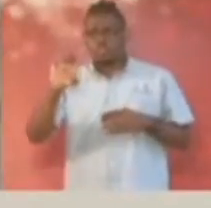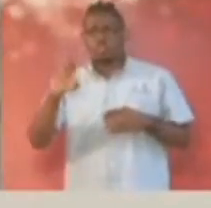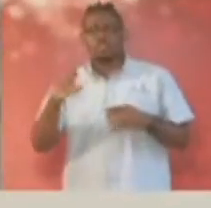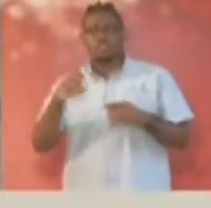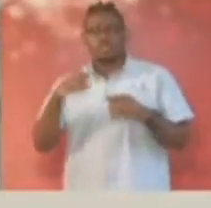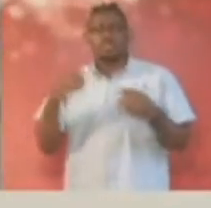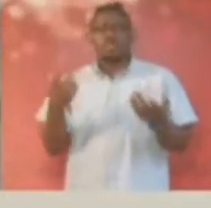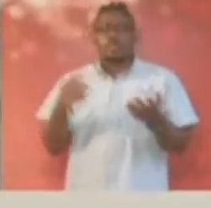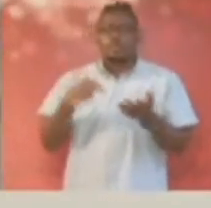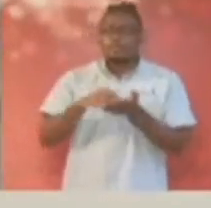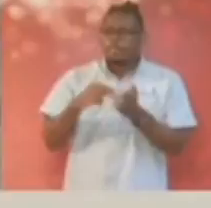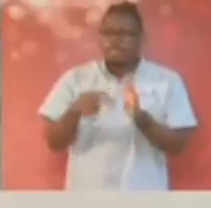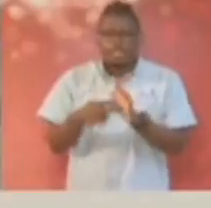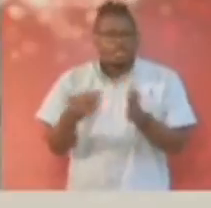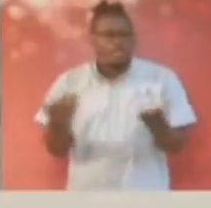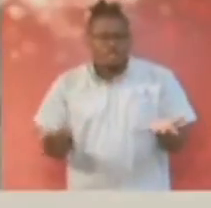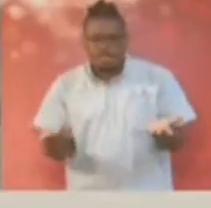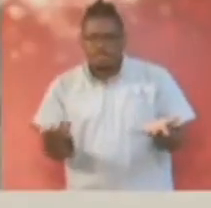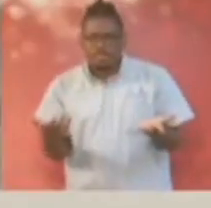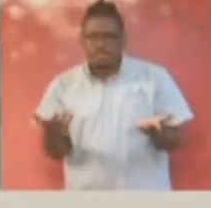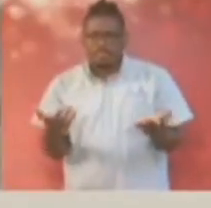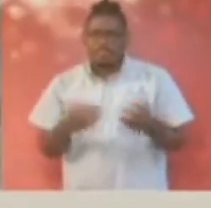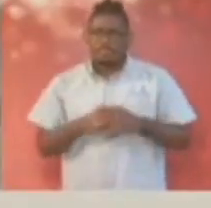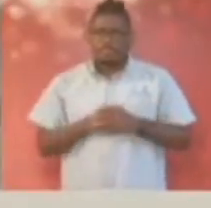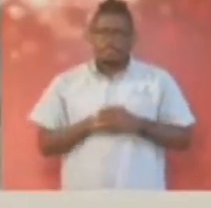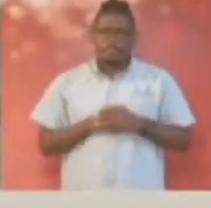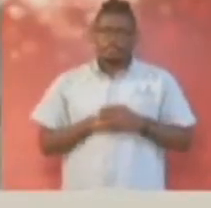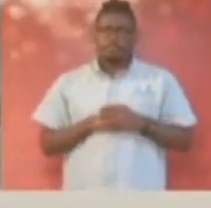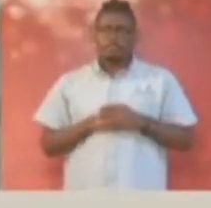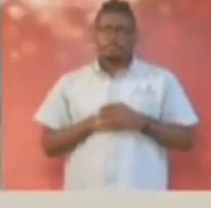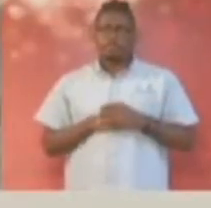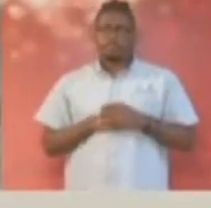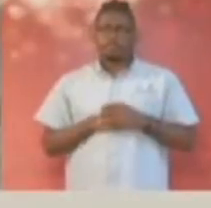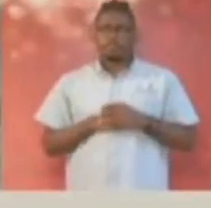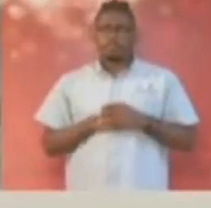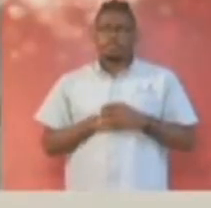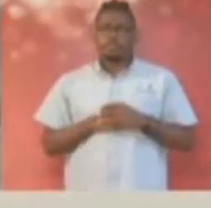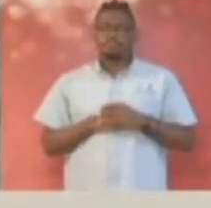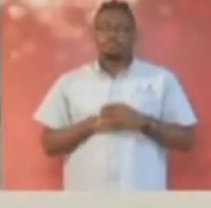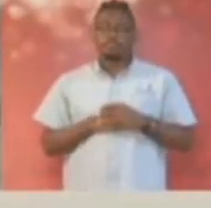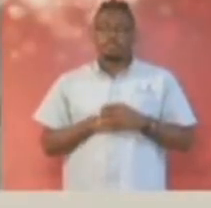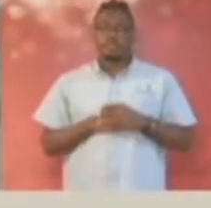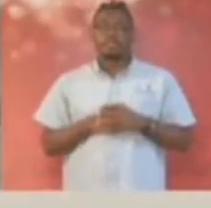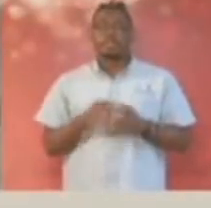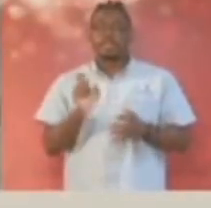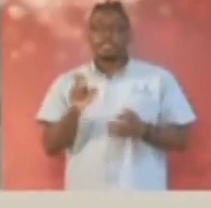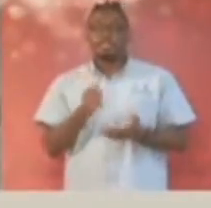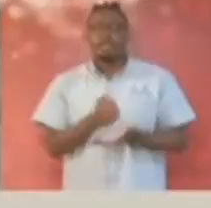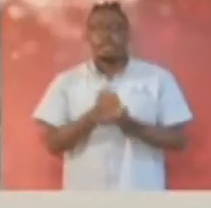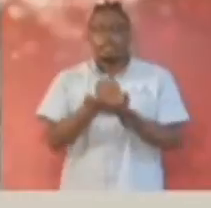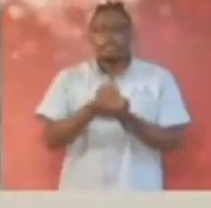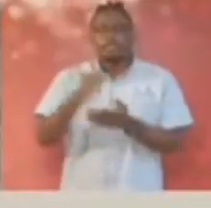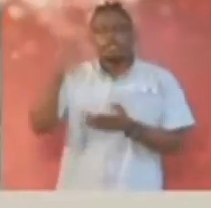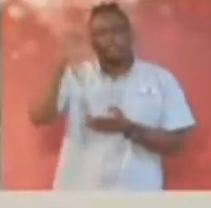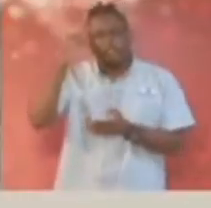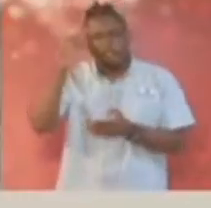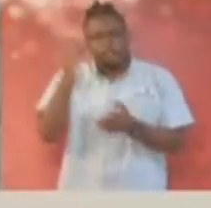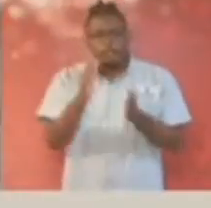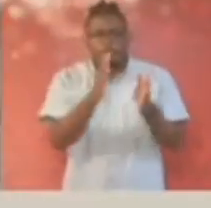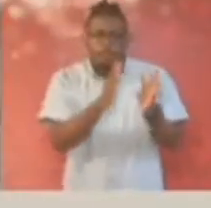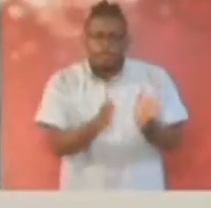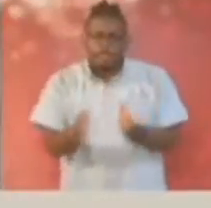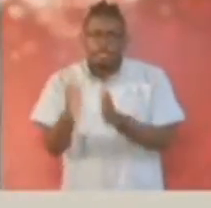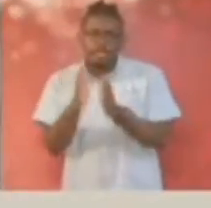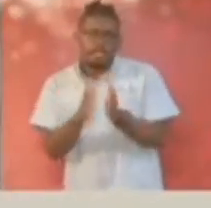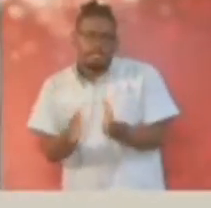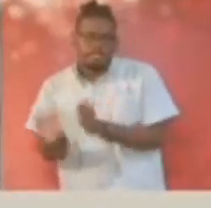embraces and also a settings approach, married with a settings approach, but essentially looking at the different stages of